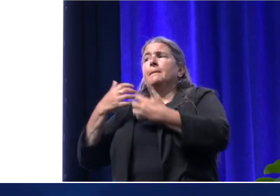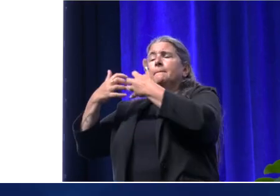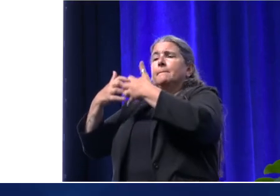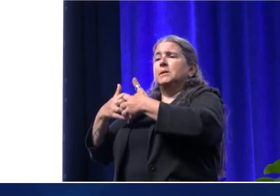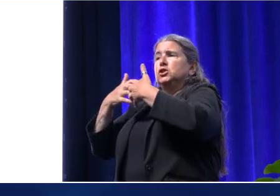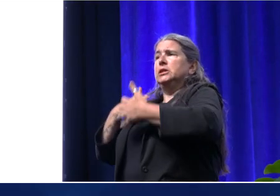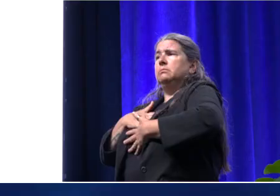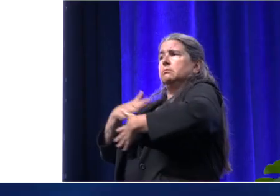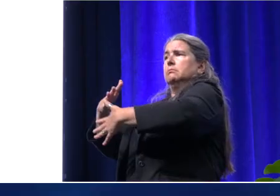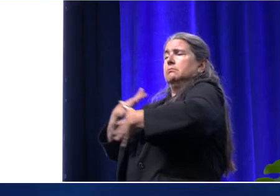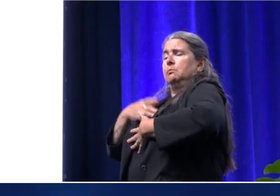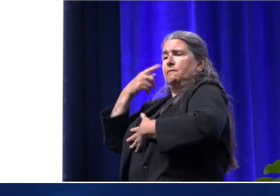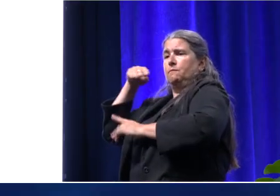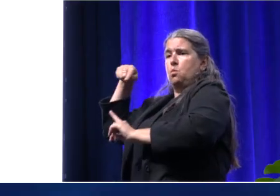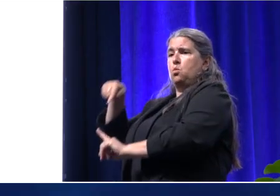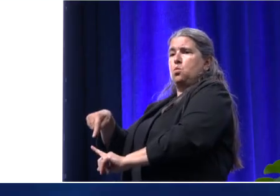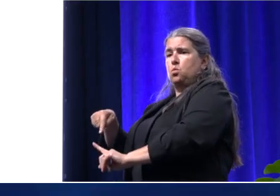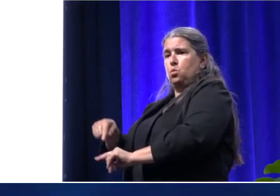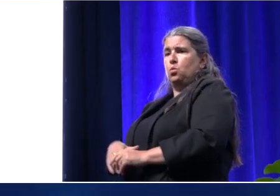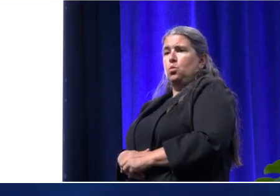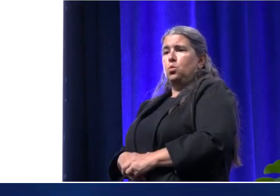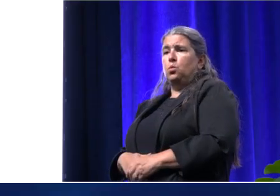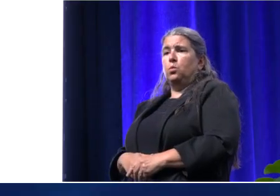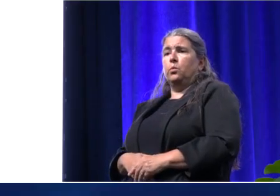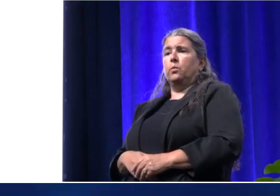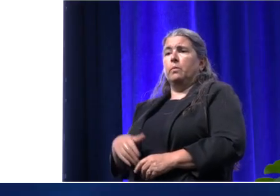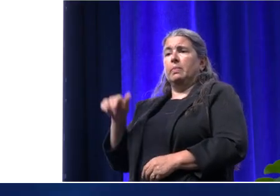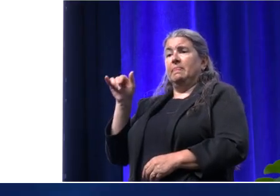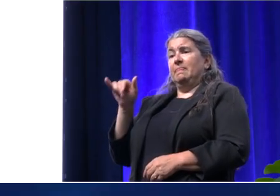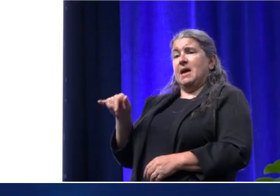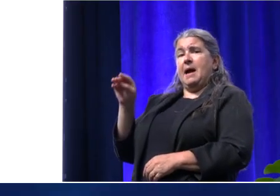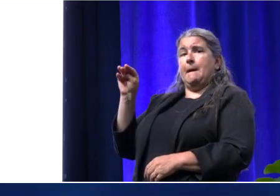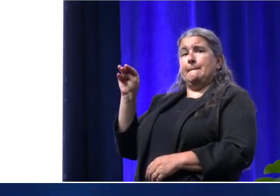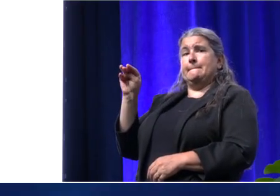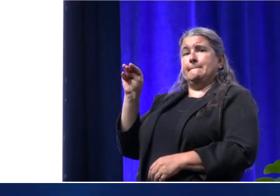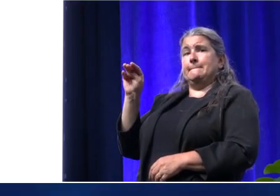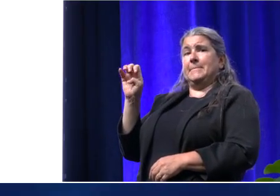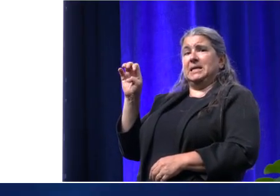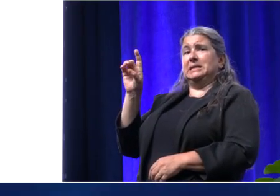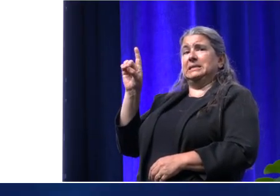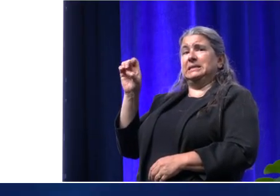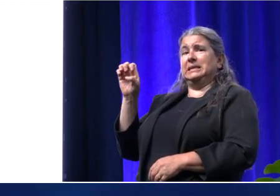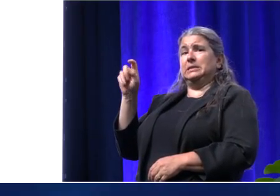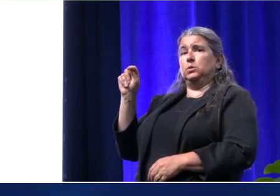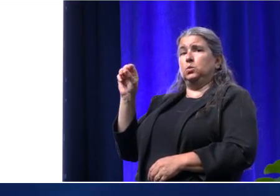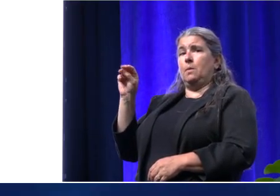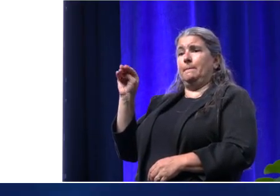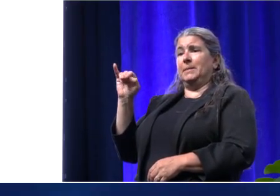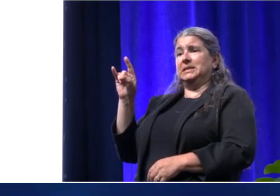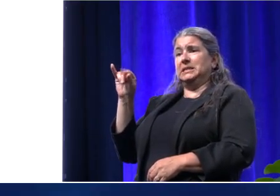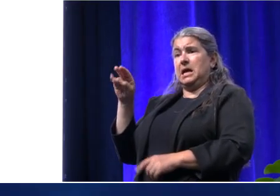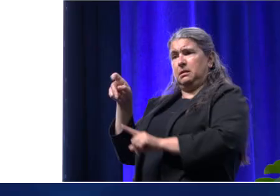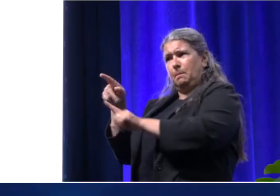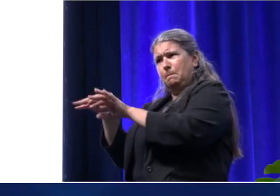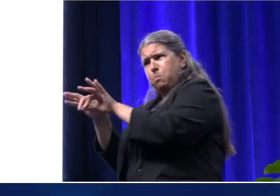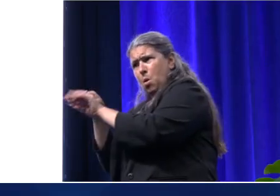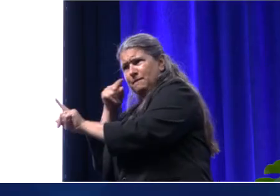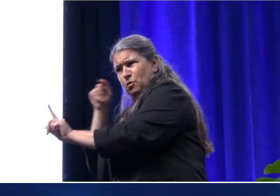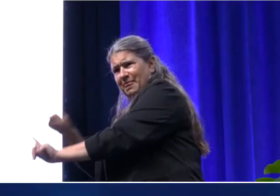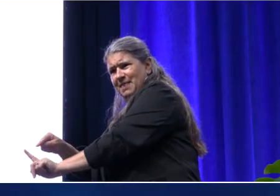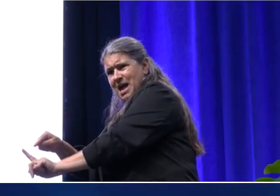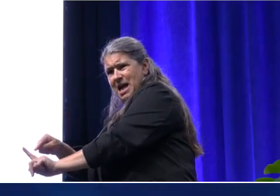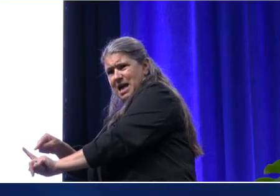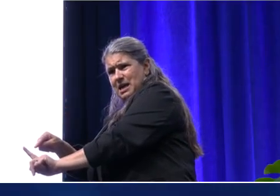this is a really important medicine. It's also used in veterinary practice. So unlike xylazine, medetomidine is not a